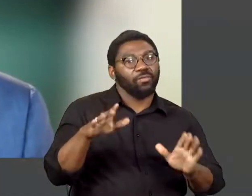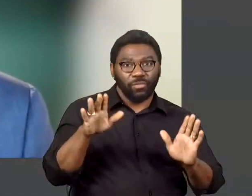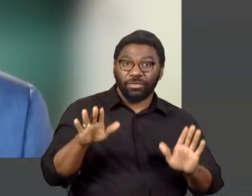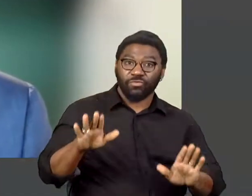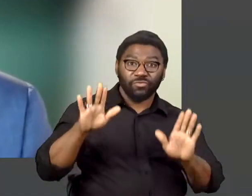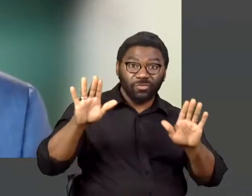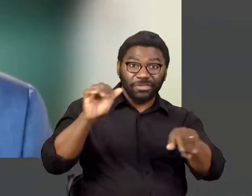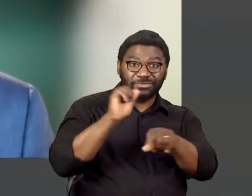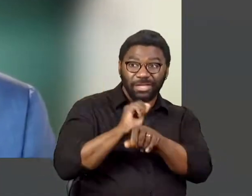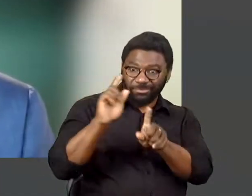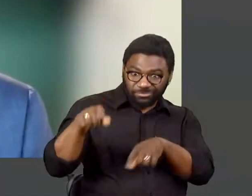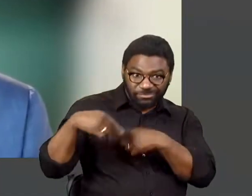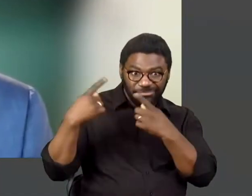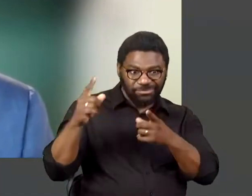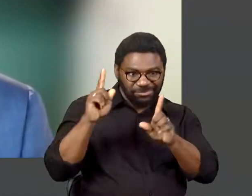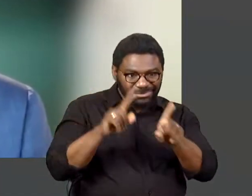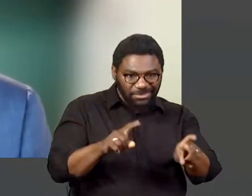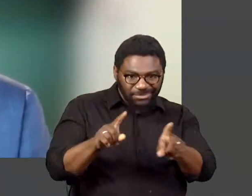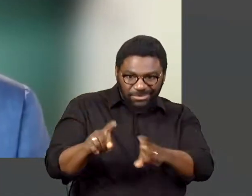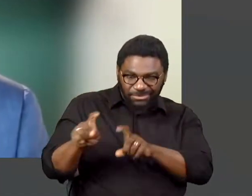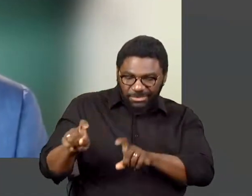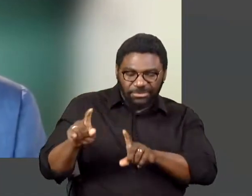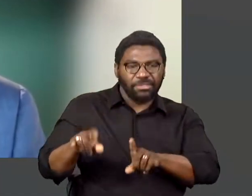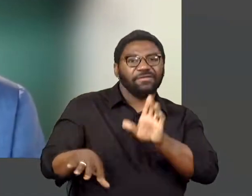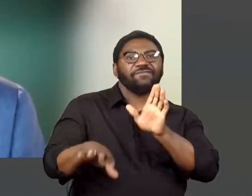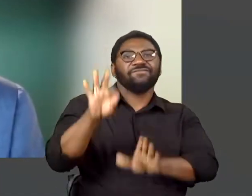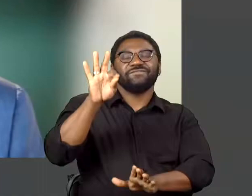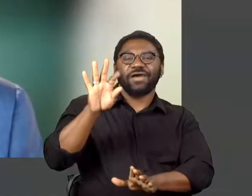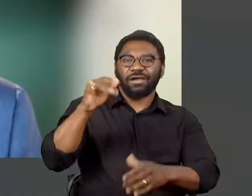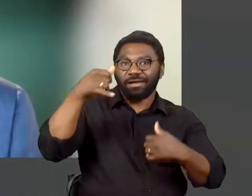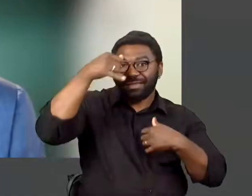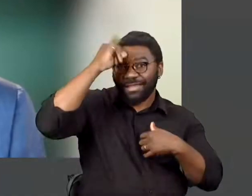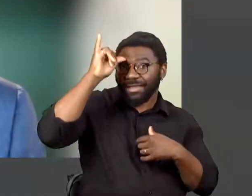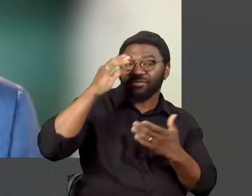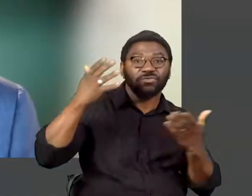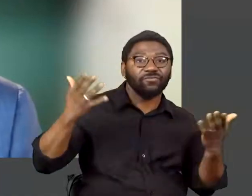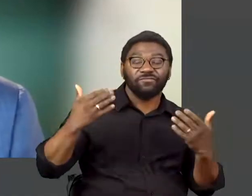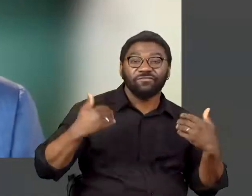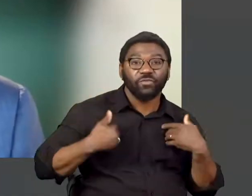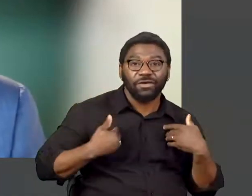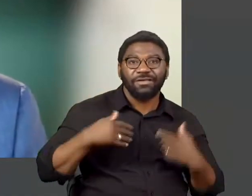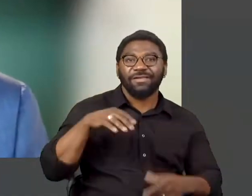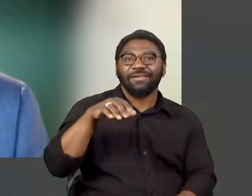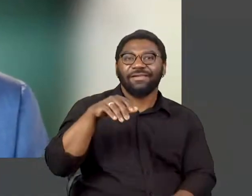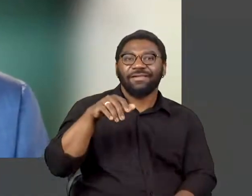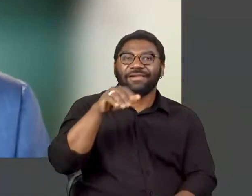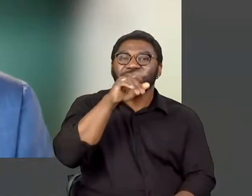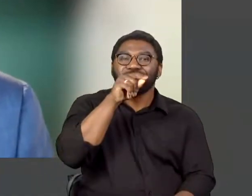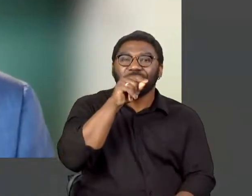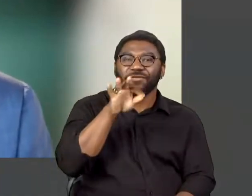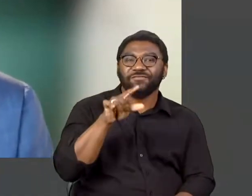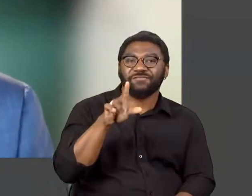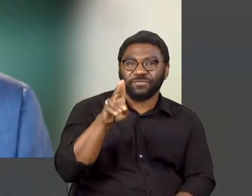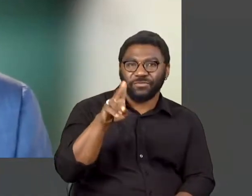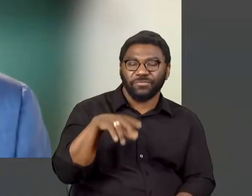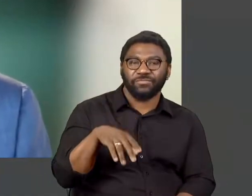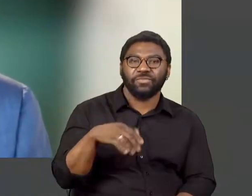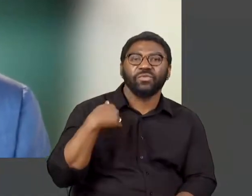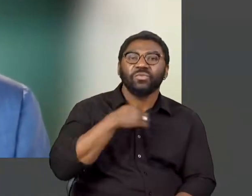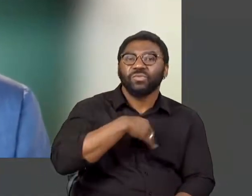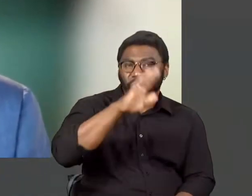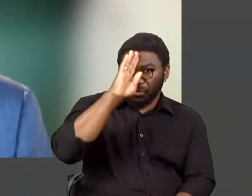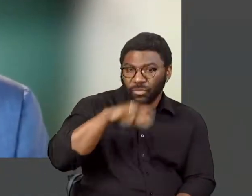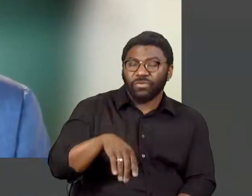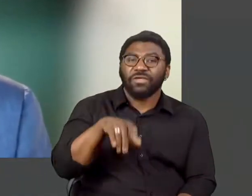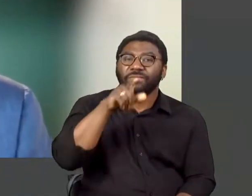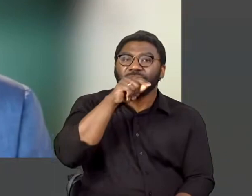testing before learning that the cows that they were working with had become sick with avian influenza. We've known that avian influenza can